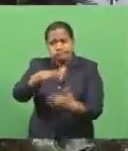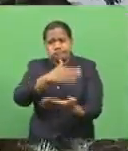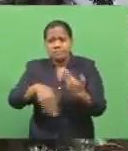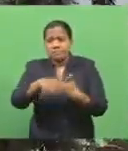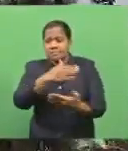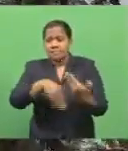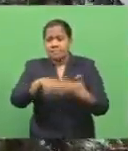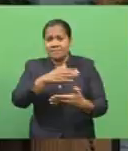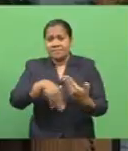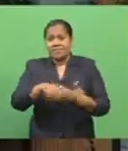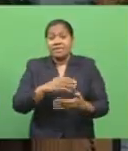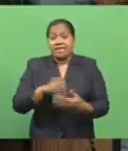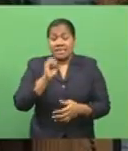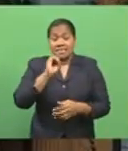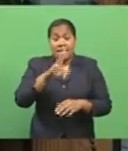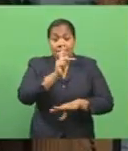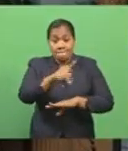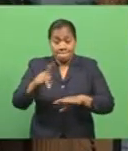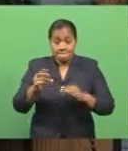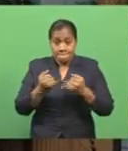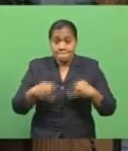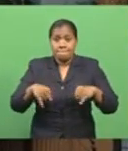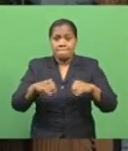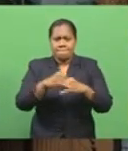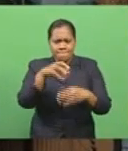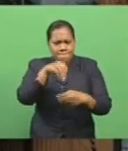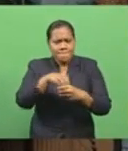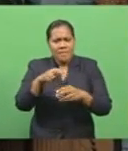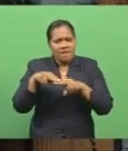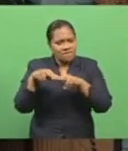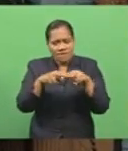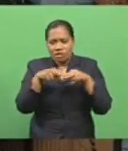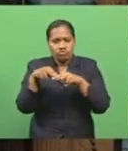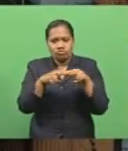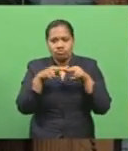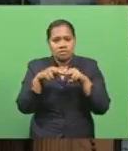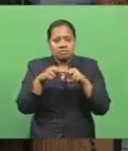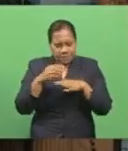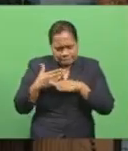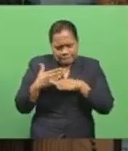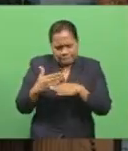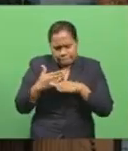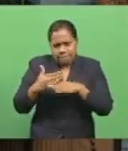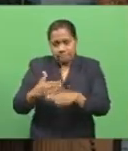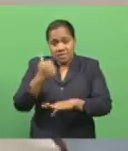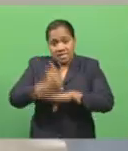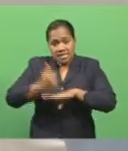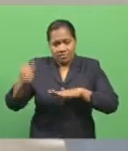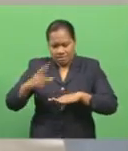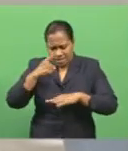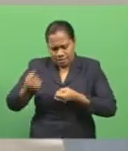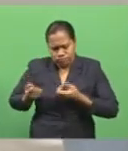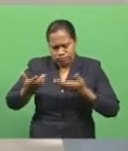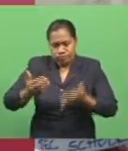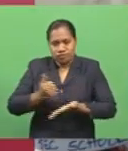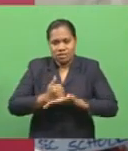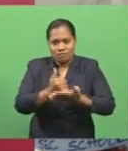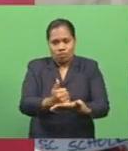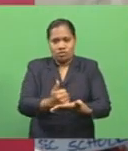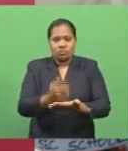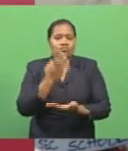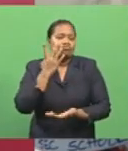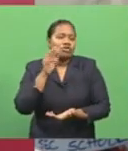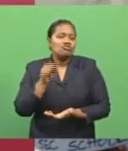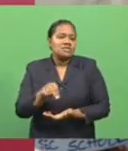operations in 10 Pacific Island countries, including Fiji, says they're working closely with governments to offer support where needed. Some